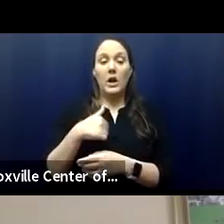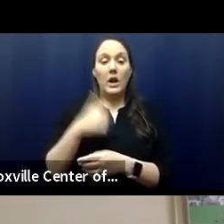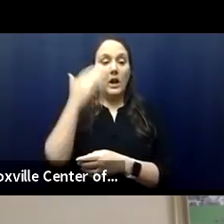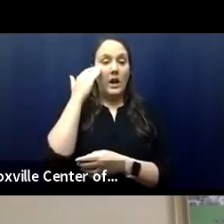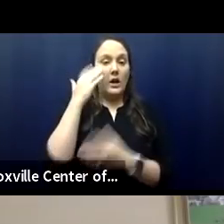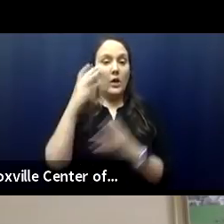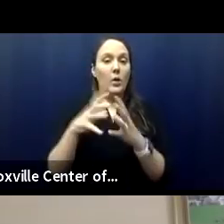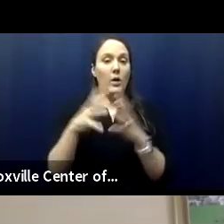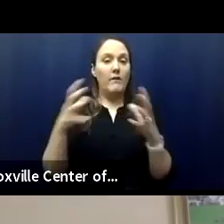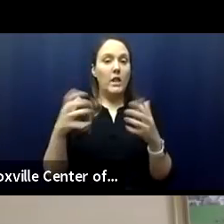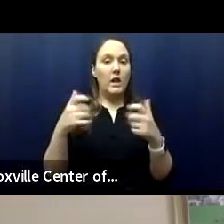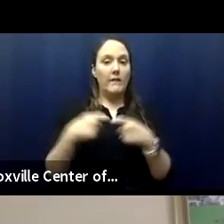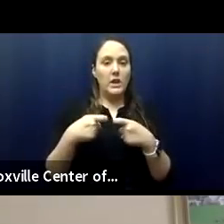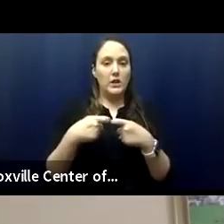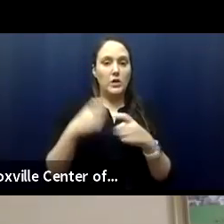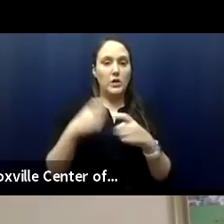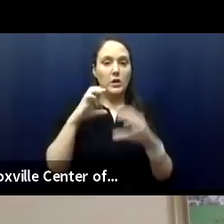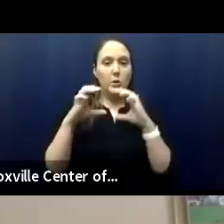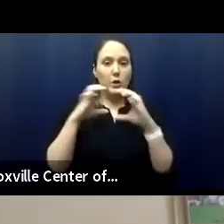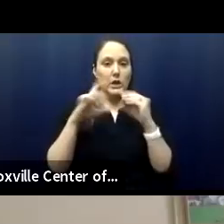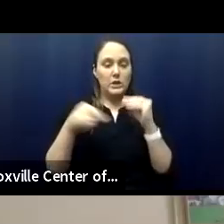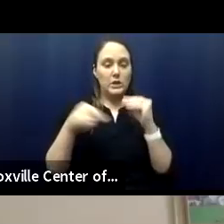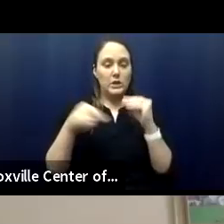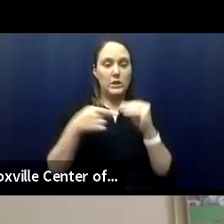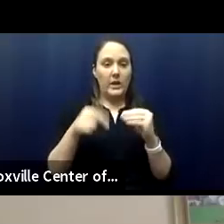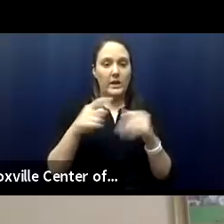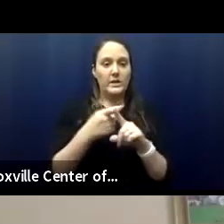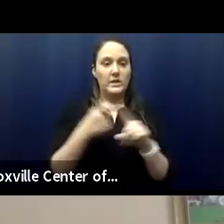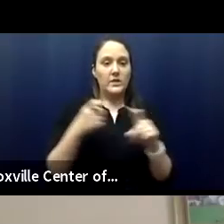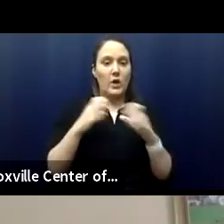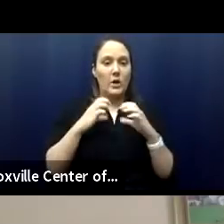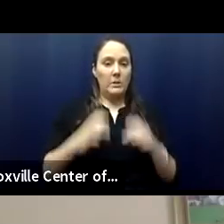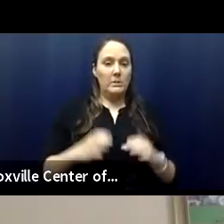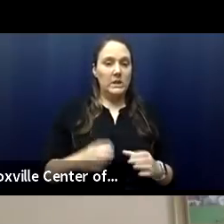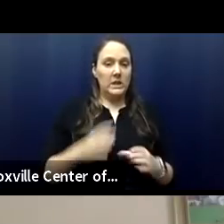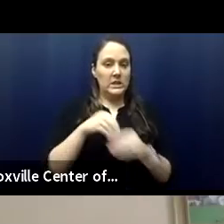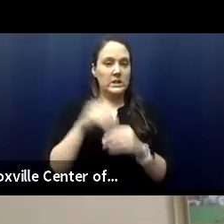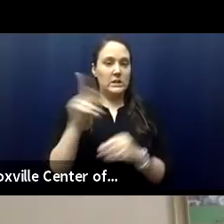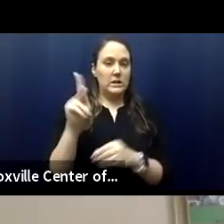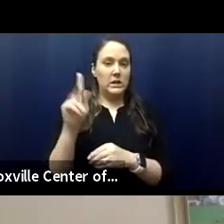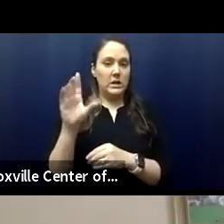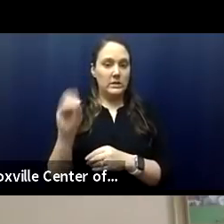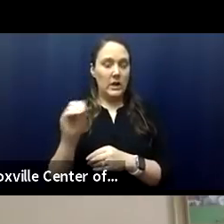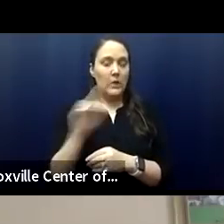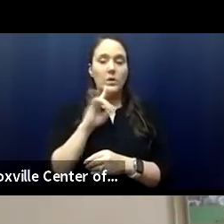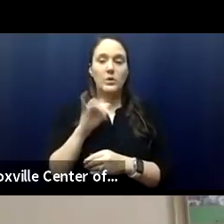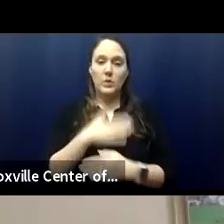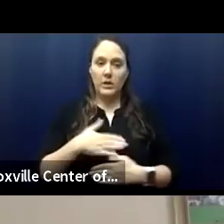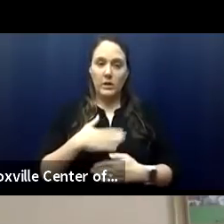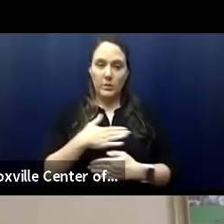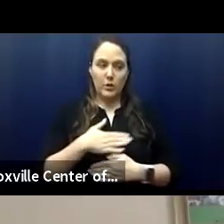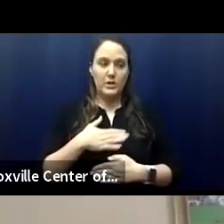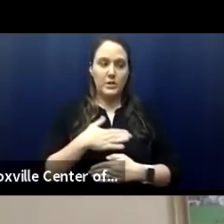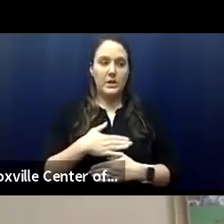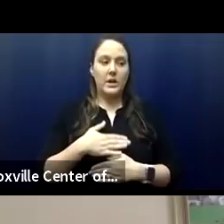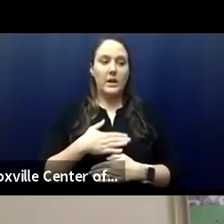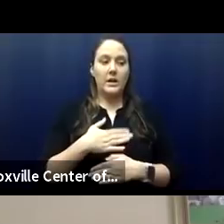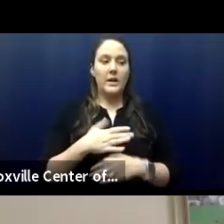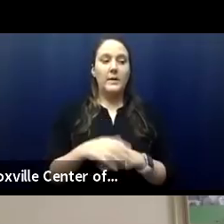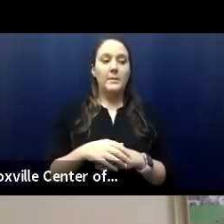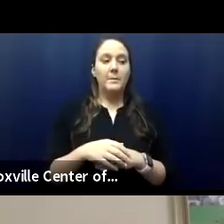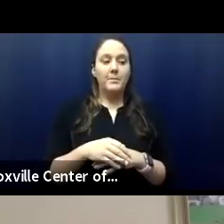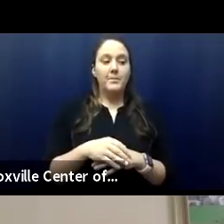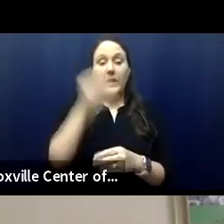electronic communication on this from citizens of Knox County, which is greatly appreciated. And the